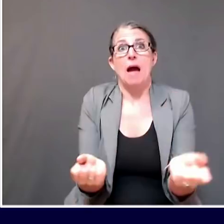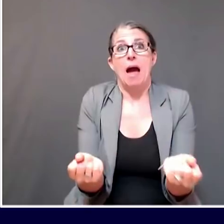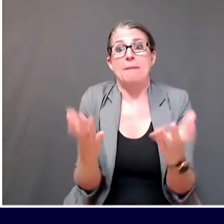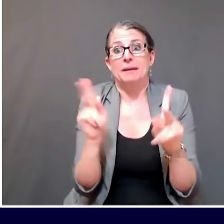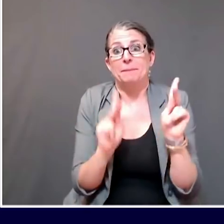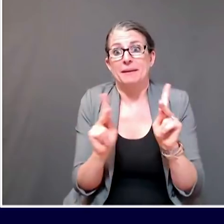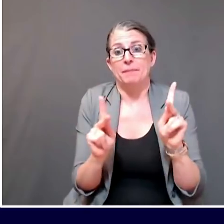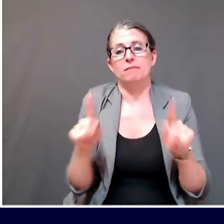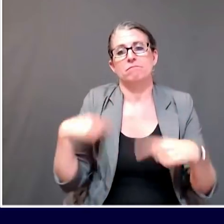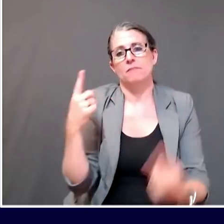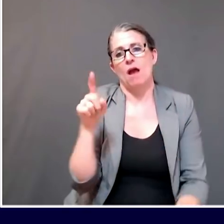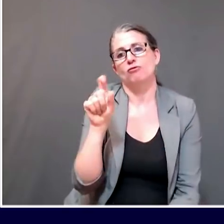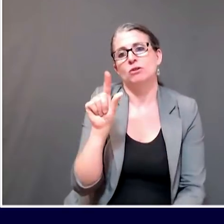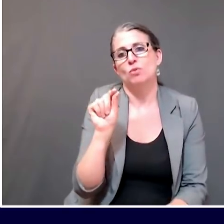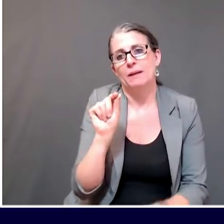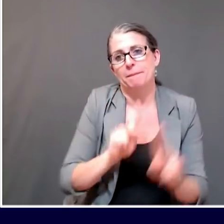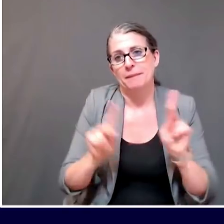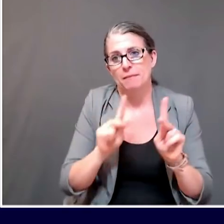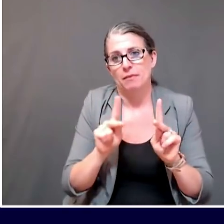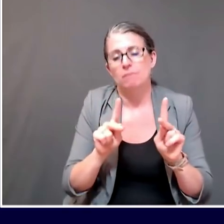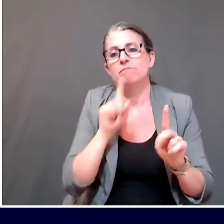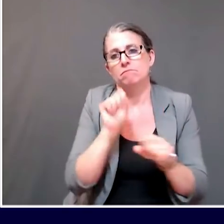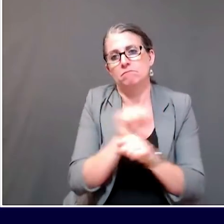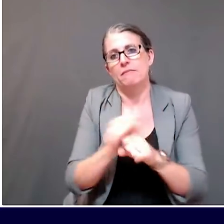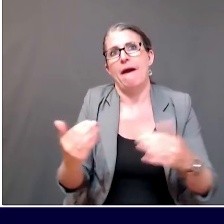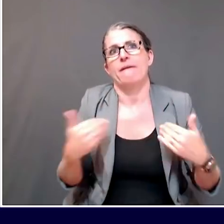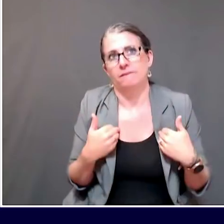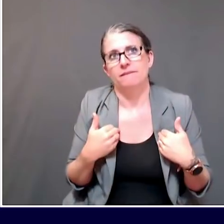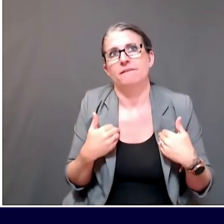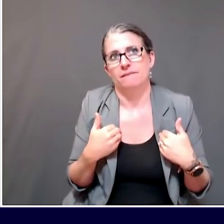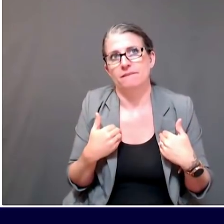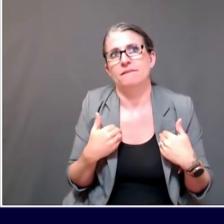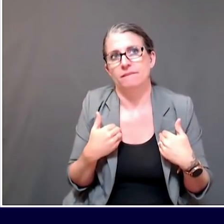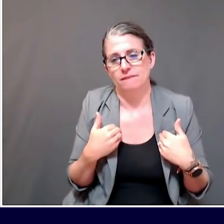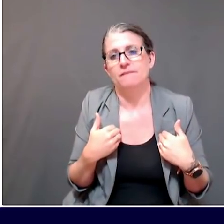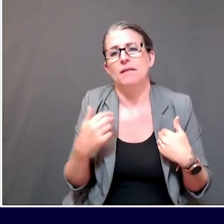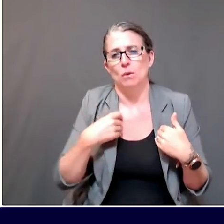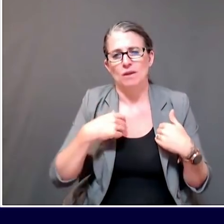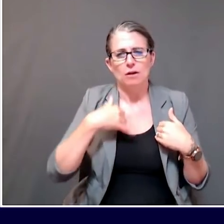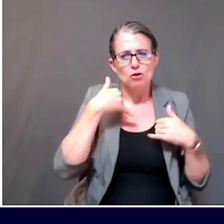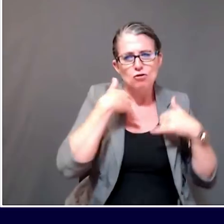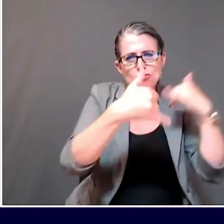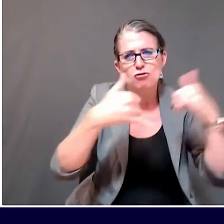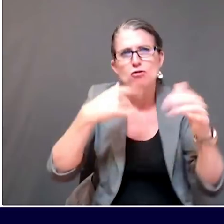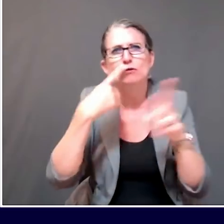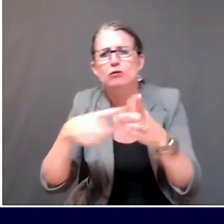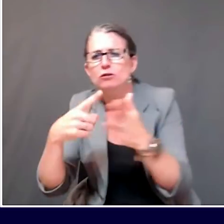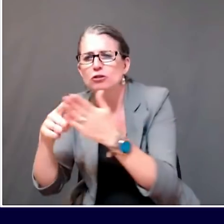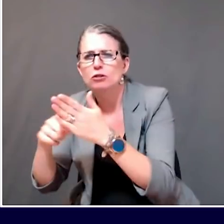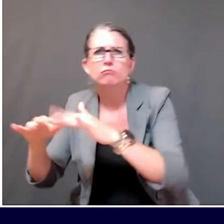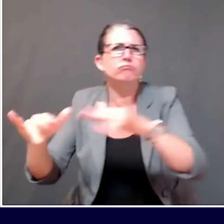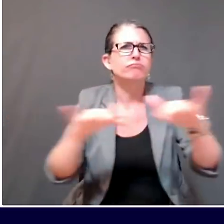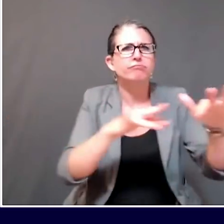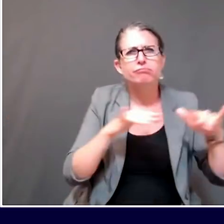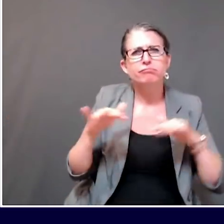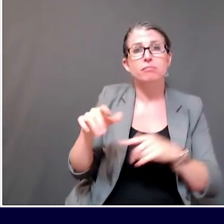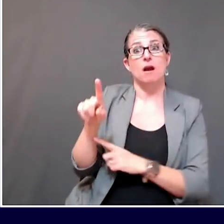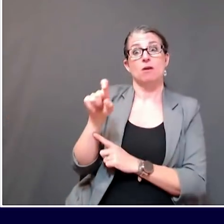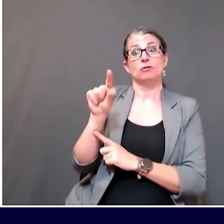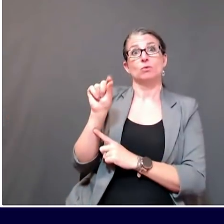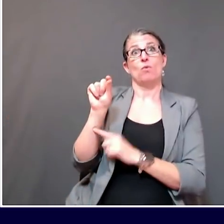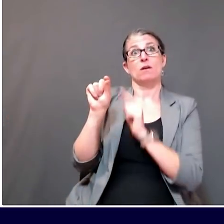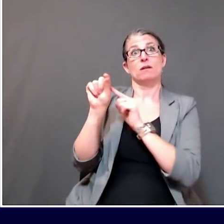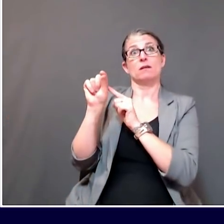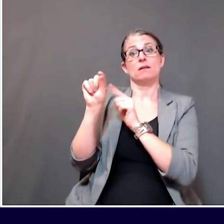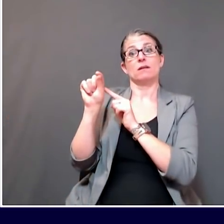determined to be of residents from other states. Those include states like New Hampshire, New York, and